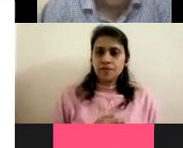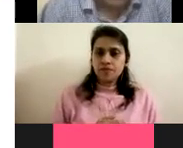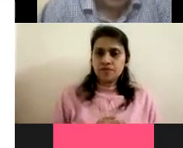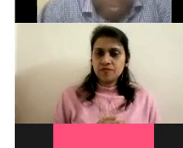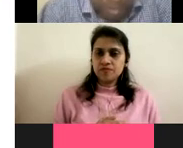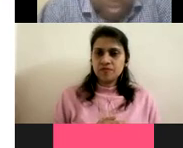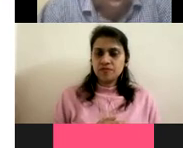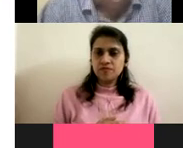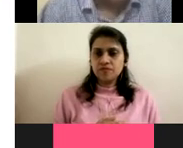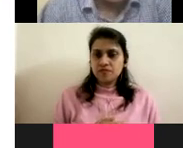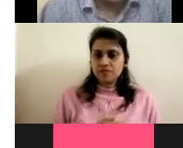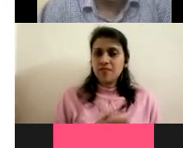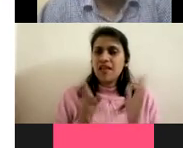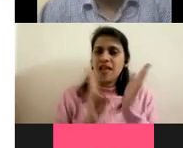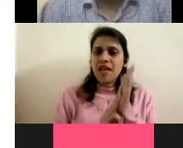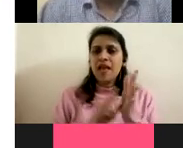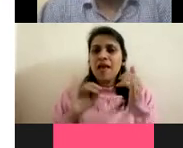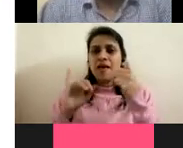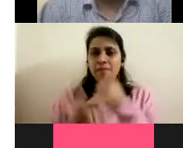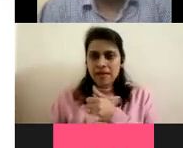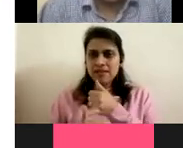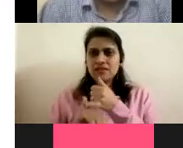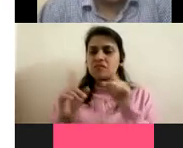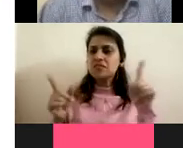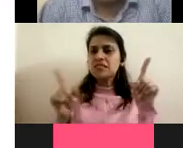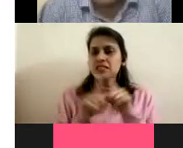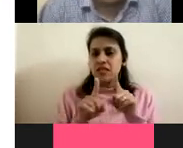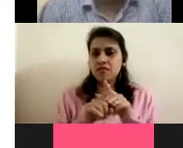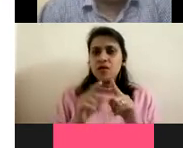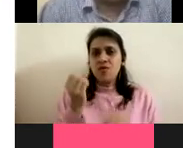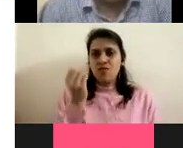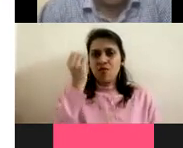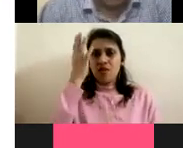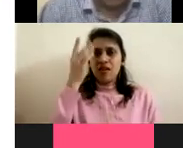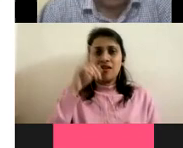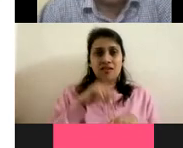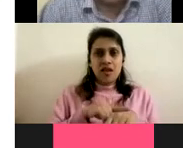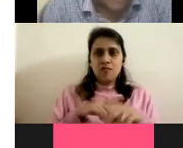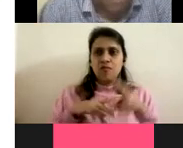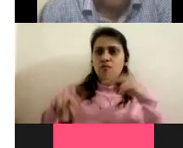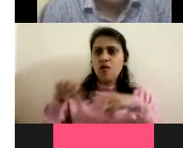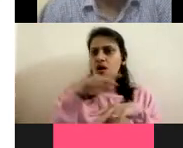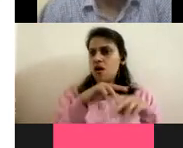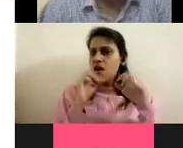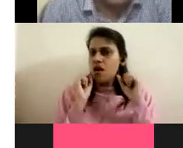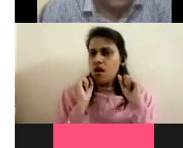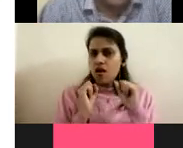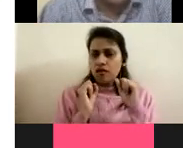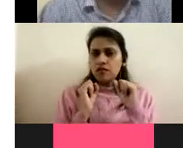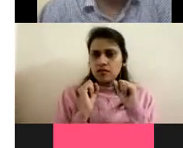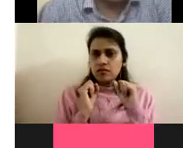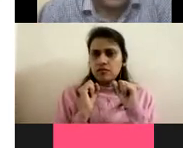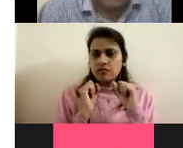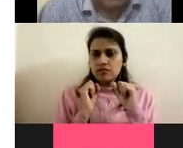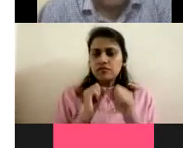in MS who during the daytime, very, very difficult to move around, you know, extreme fatigue, needs a